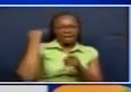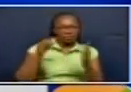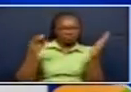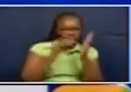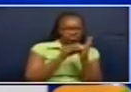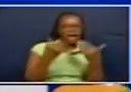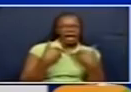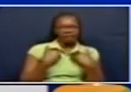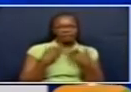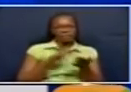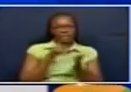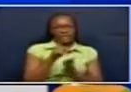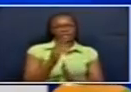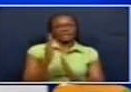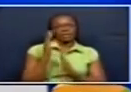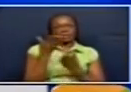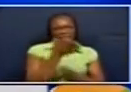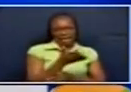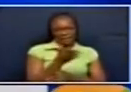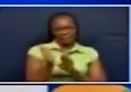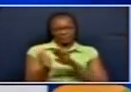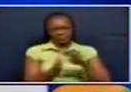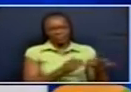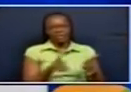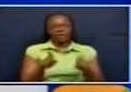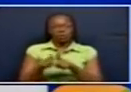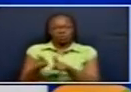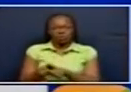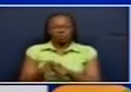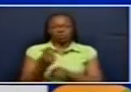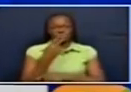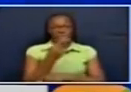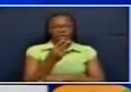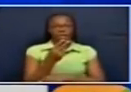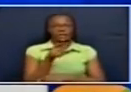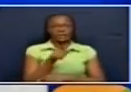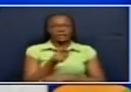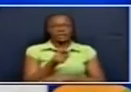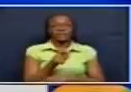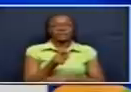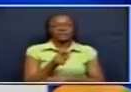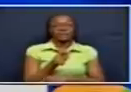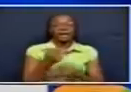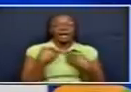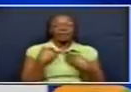level of security. The other level of security is that this data and this device is encrypted with the highest encryption